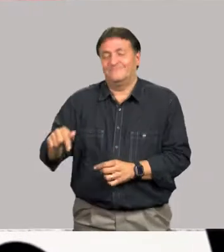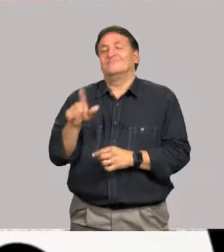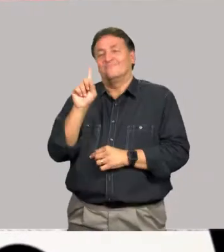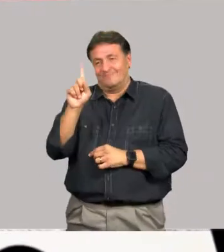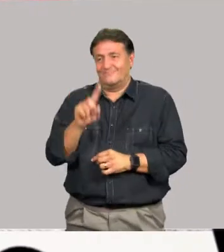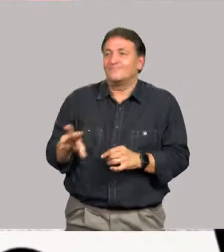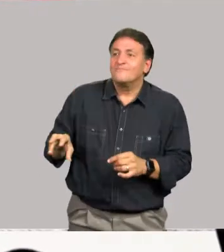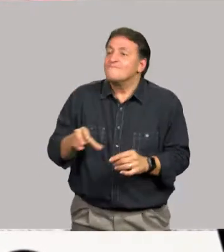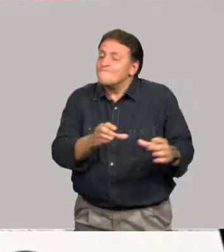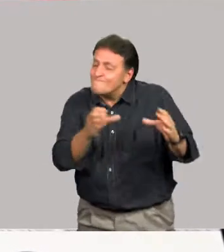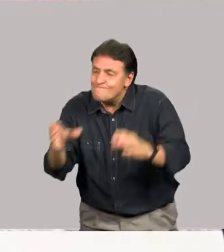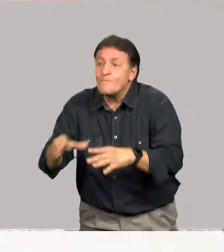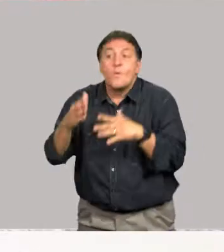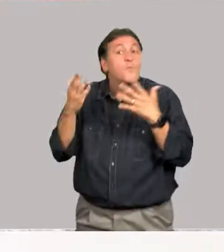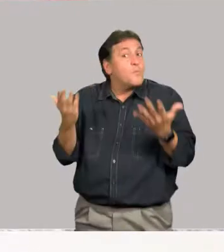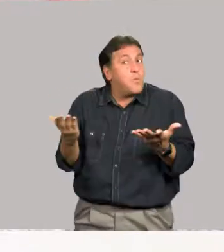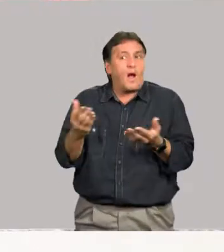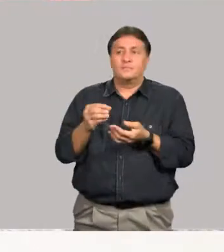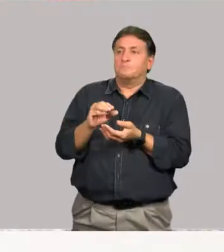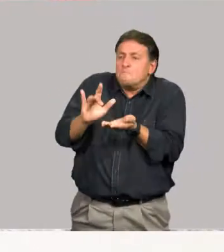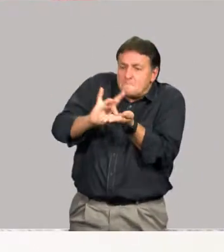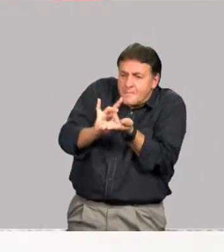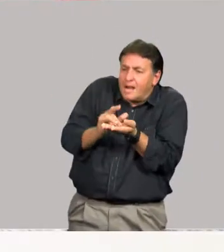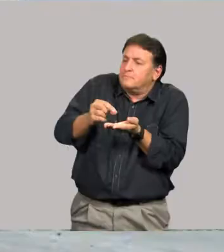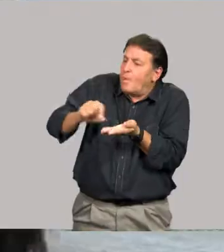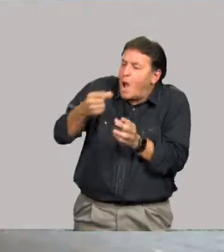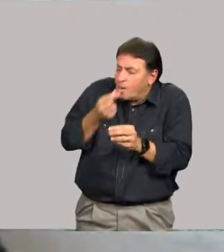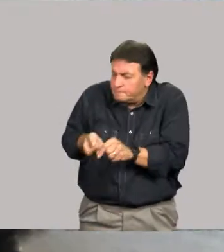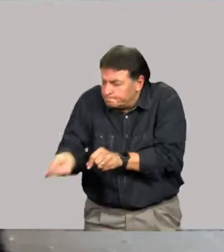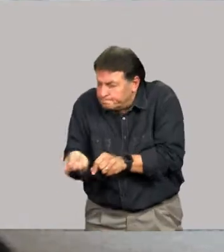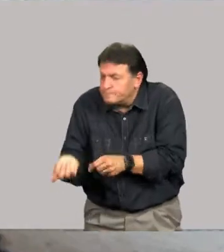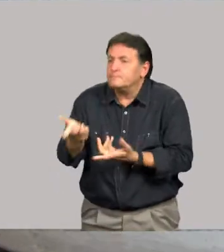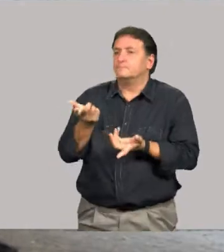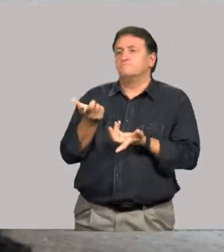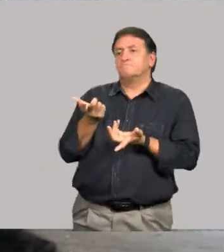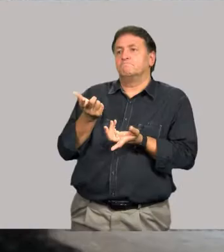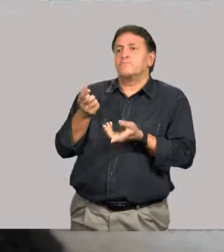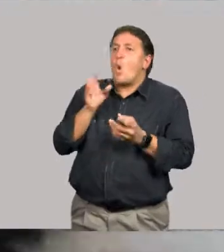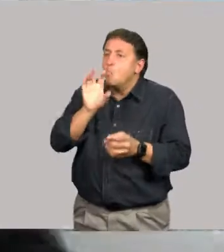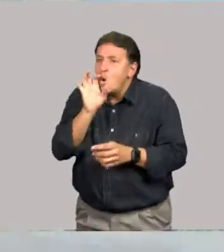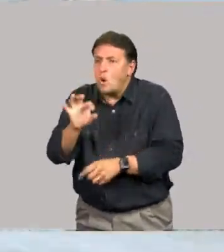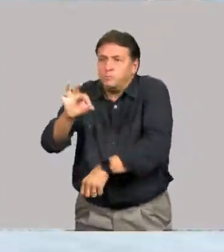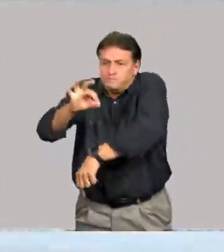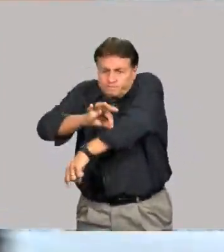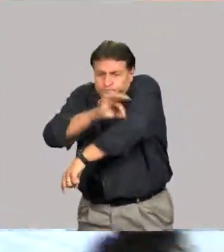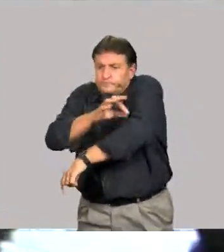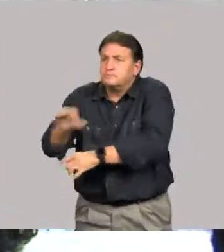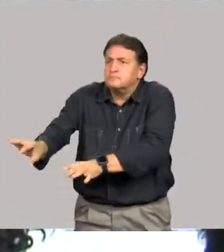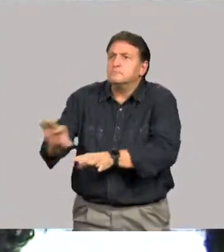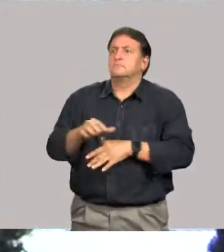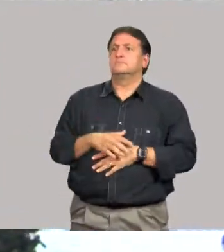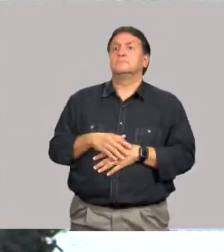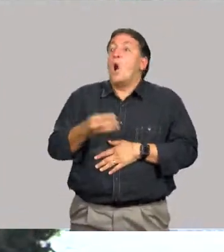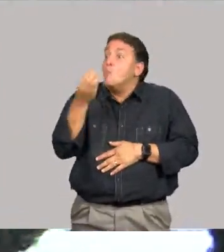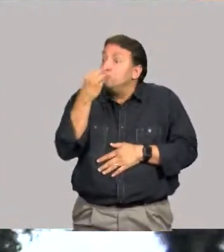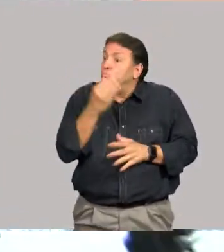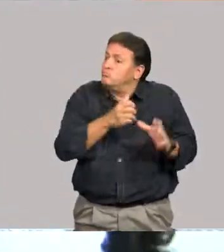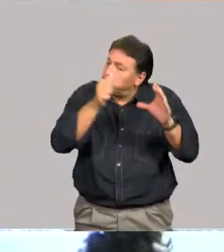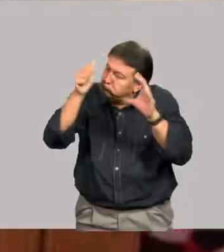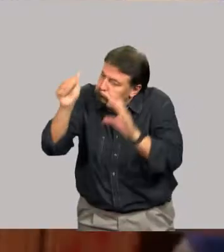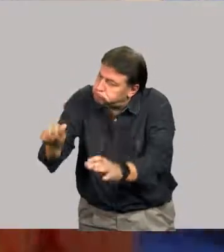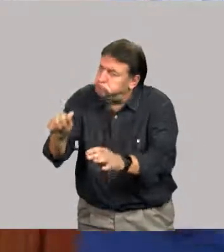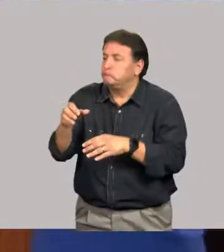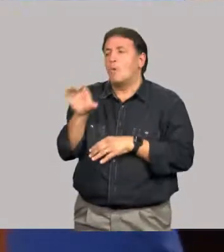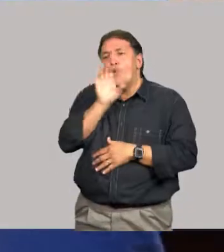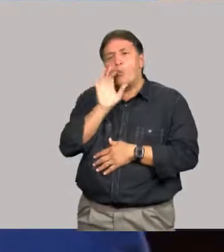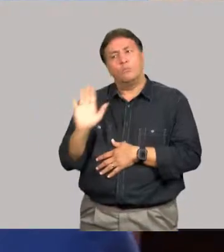kits twice a year with the daylight savings time changes. Don't forget to plan for the furry members of your family too.